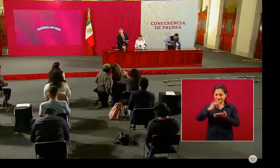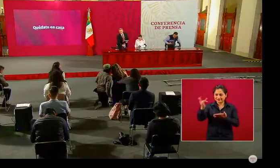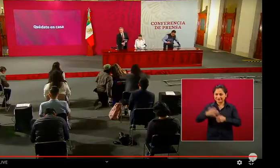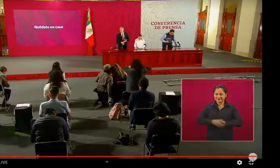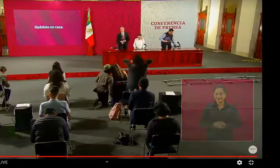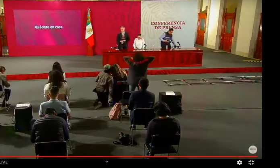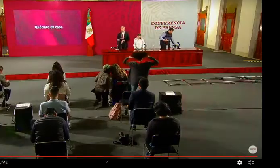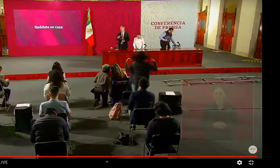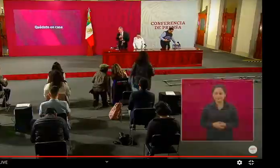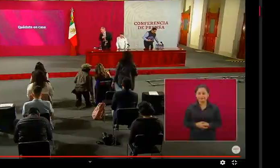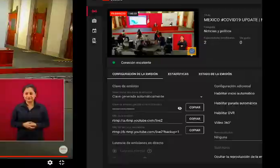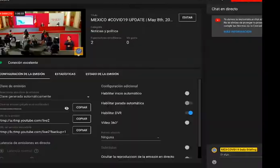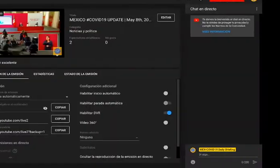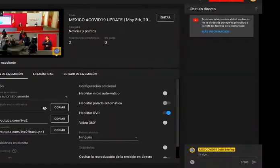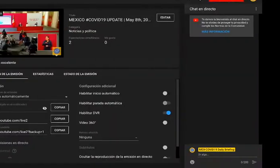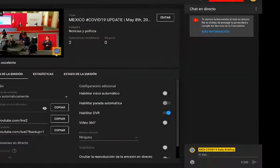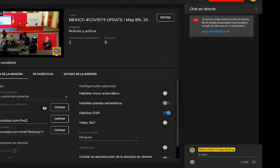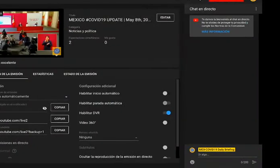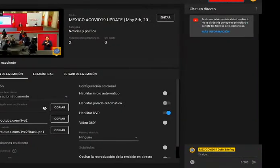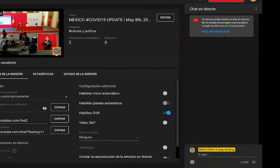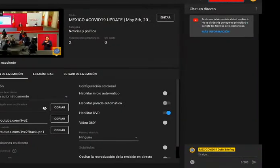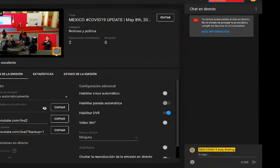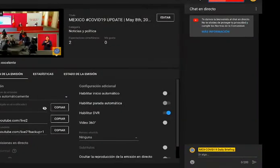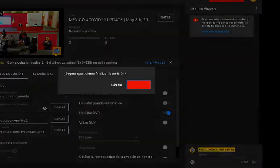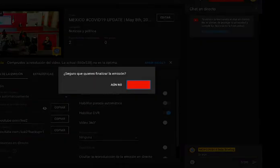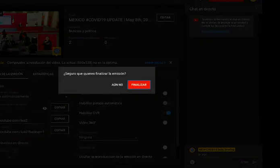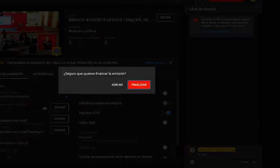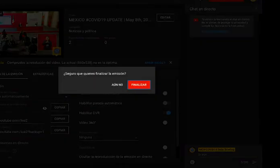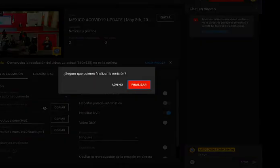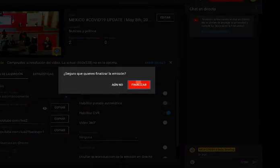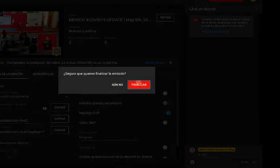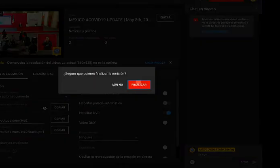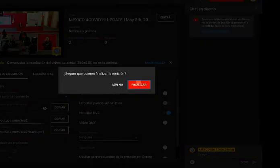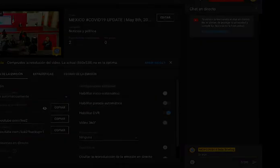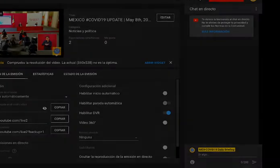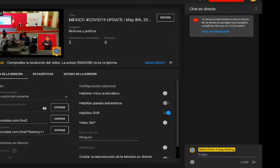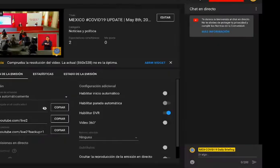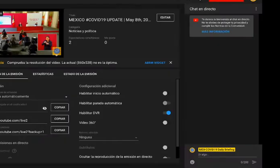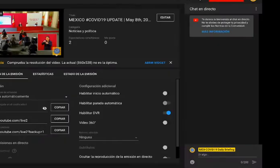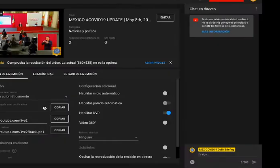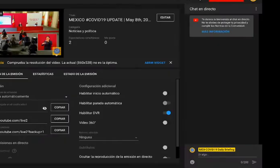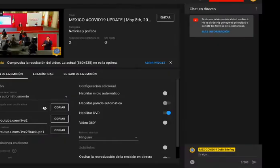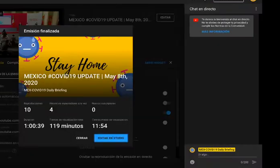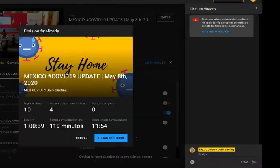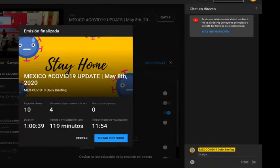gracias. Jesús.